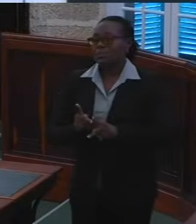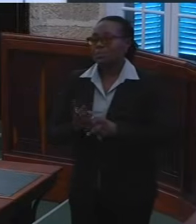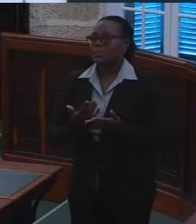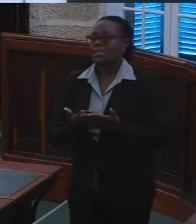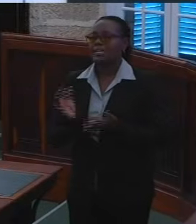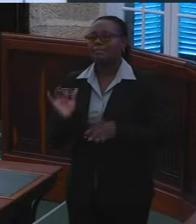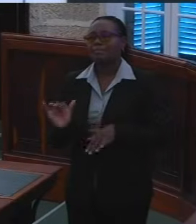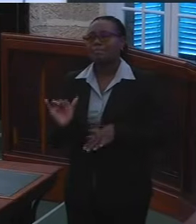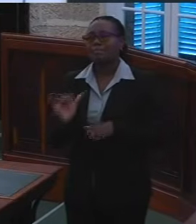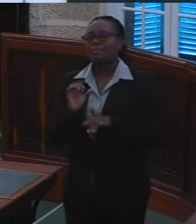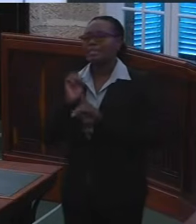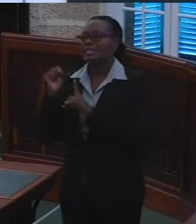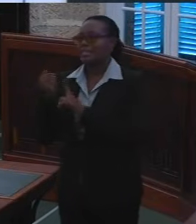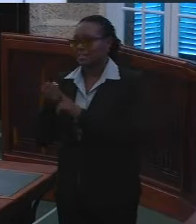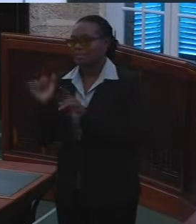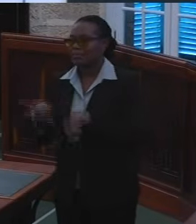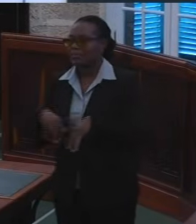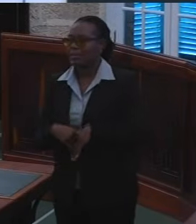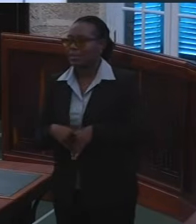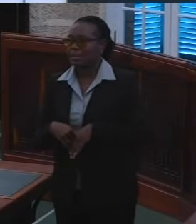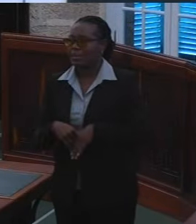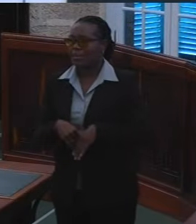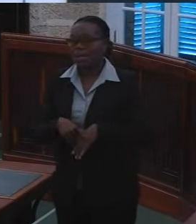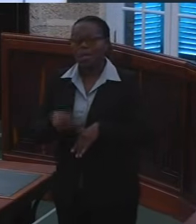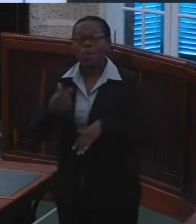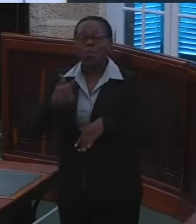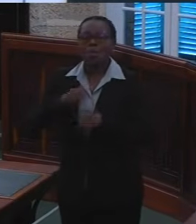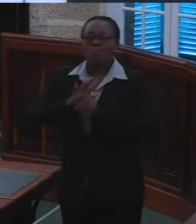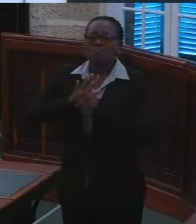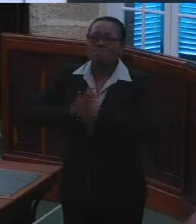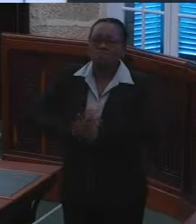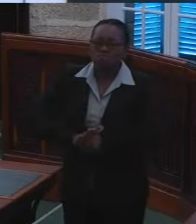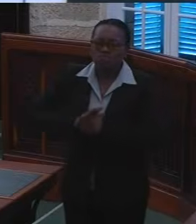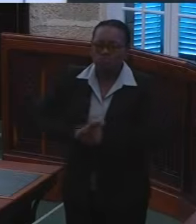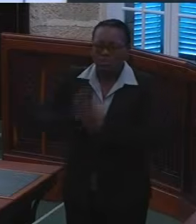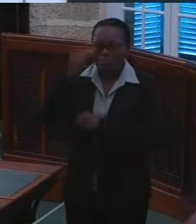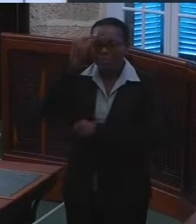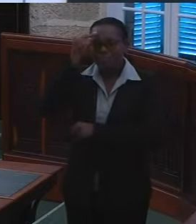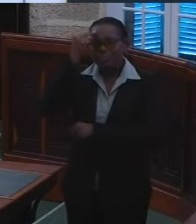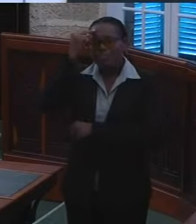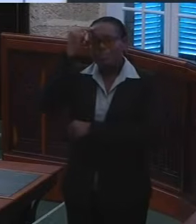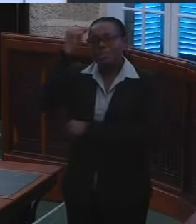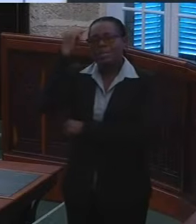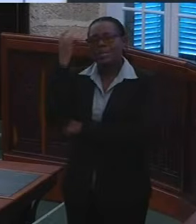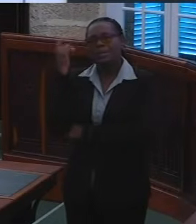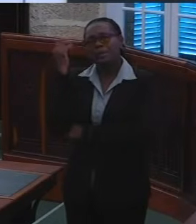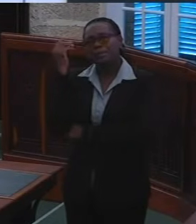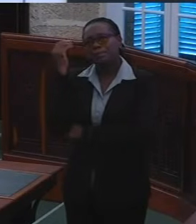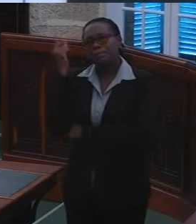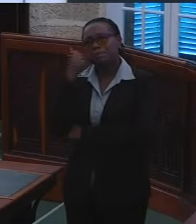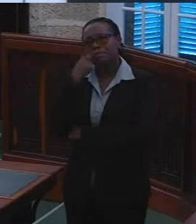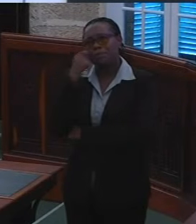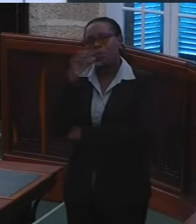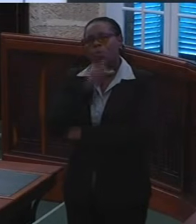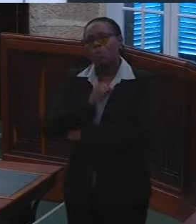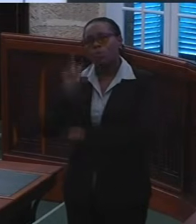that situation, where we are forced to reflect upon the state of older persons,